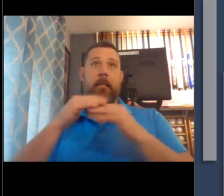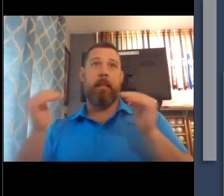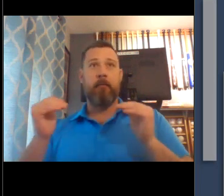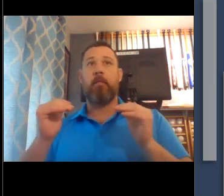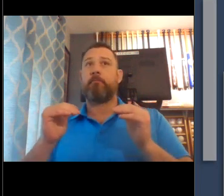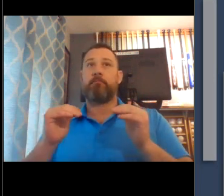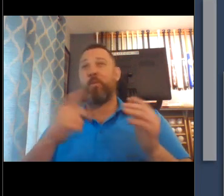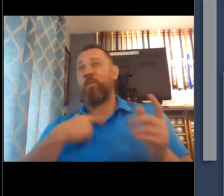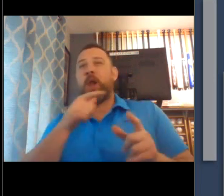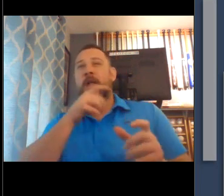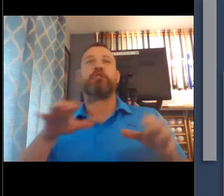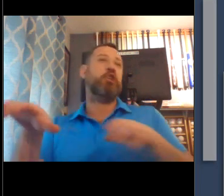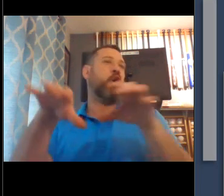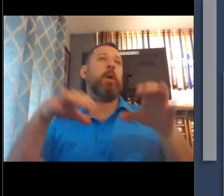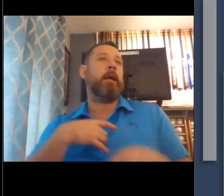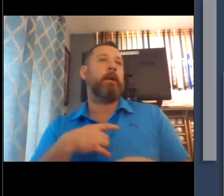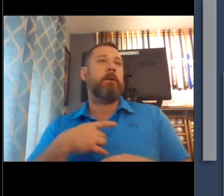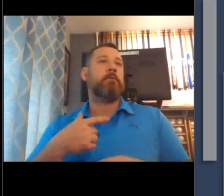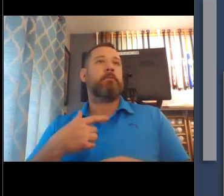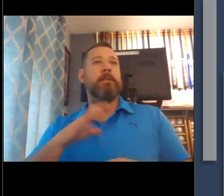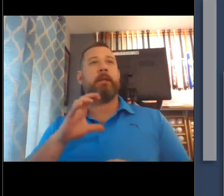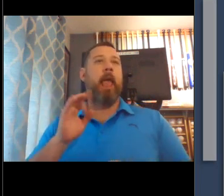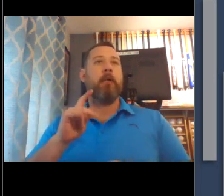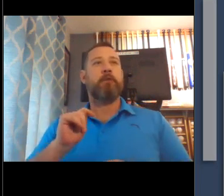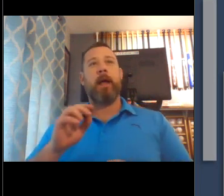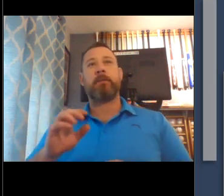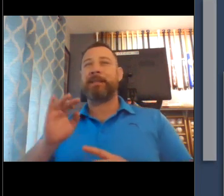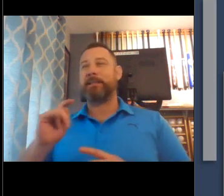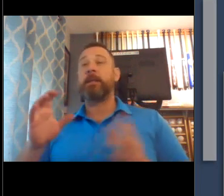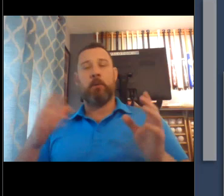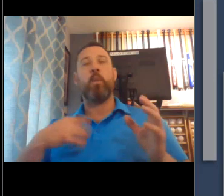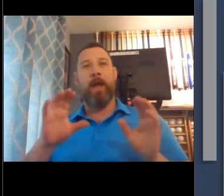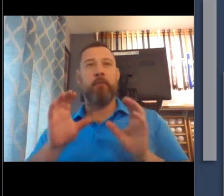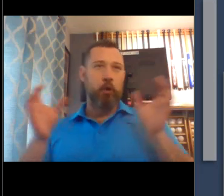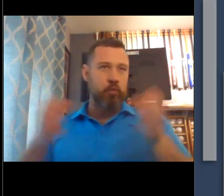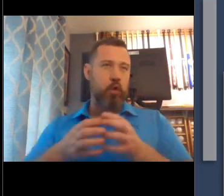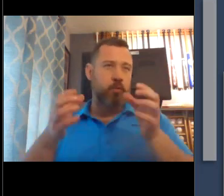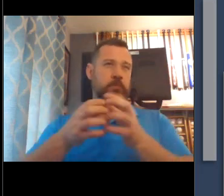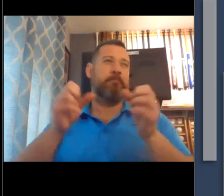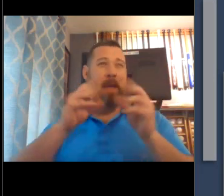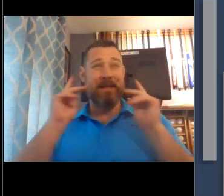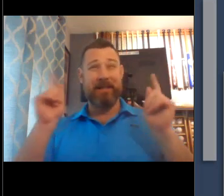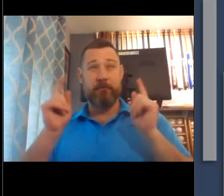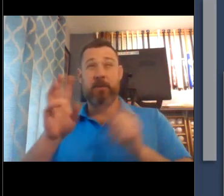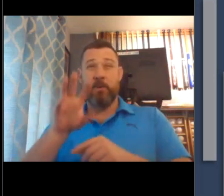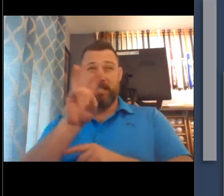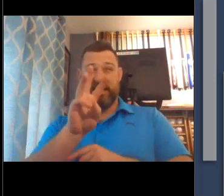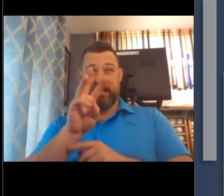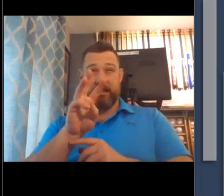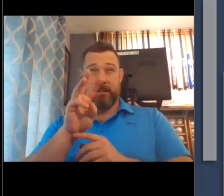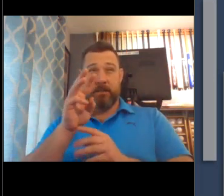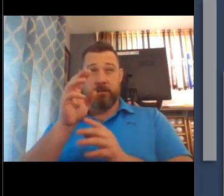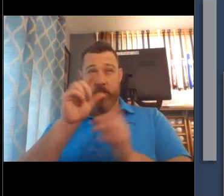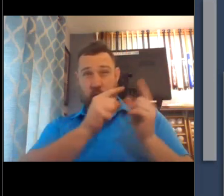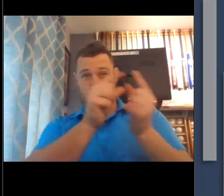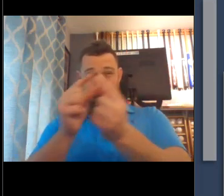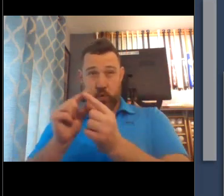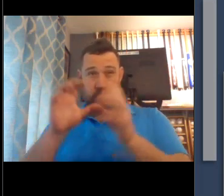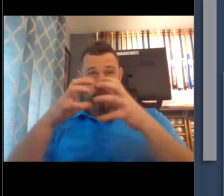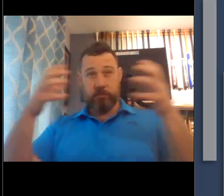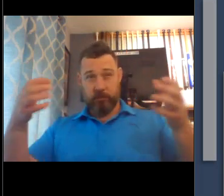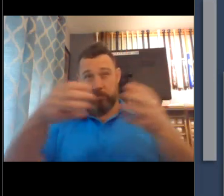just doing this as Caltrans or CDT. I showed that image earlier. Those 6 entities are all having